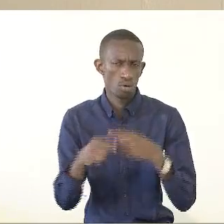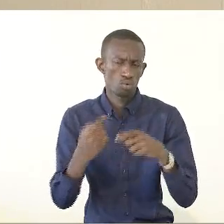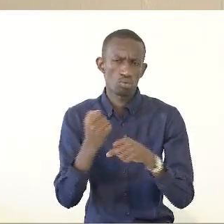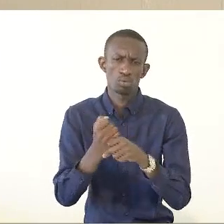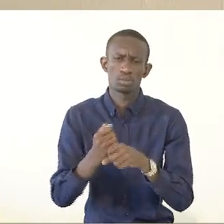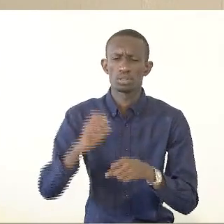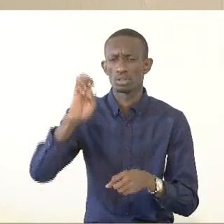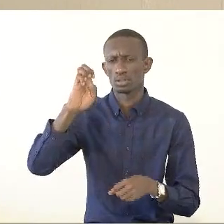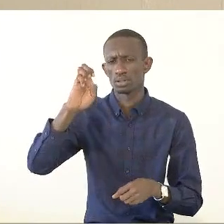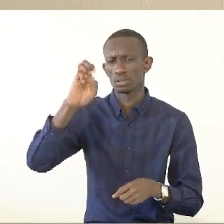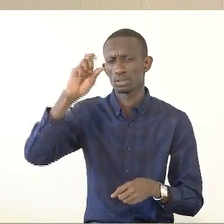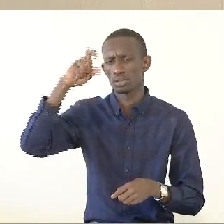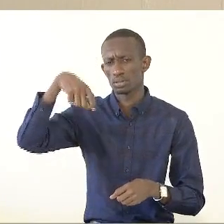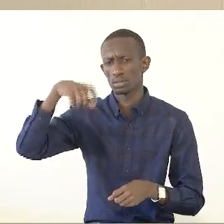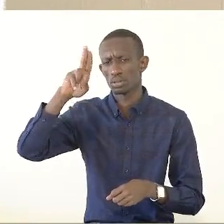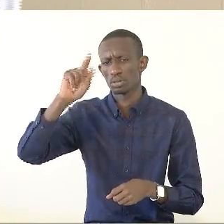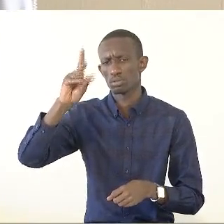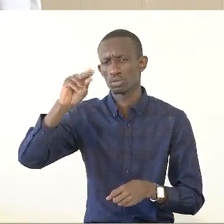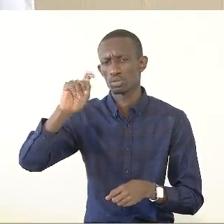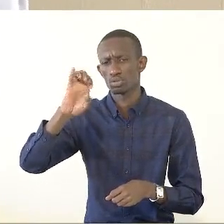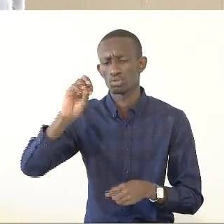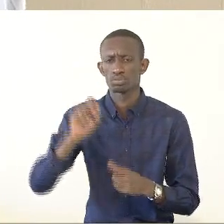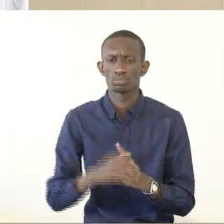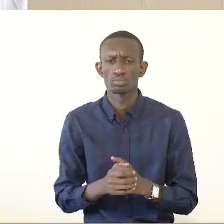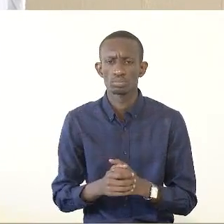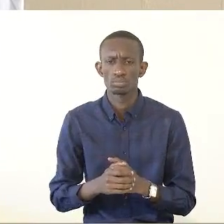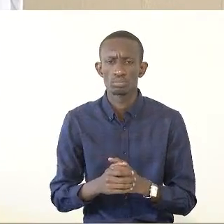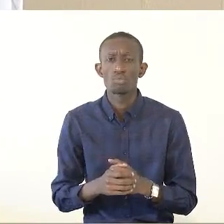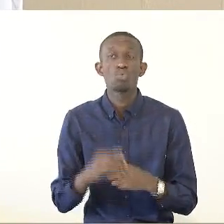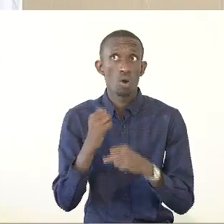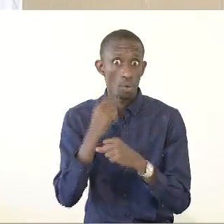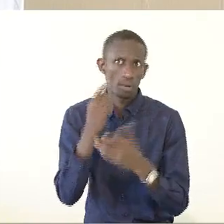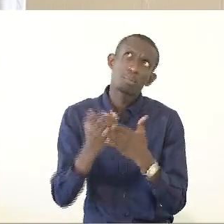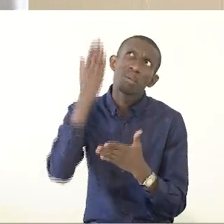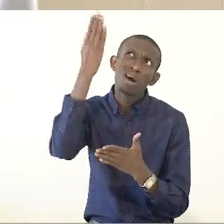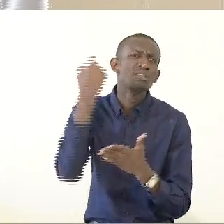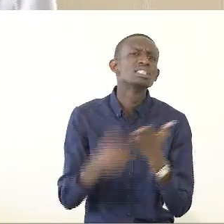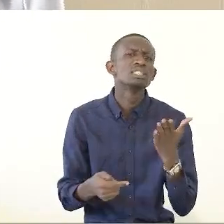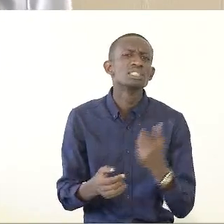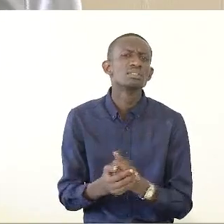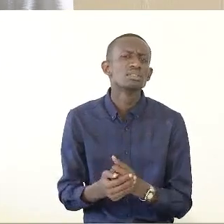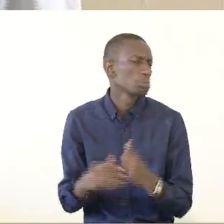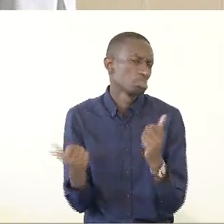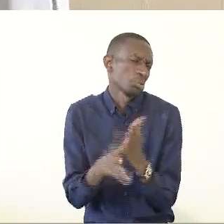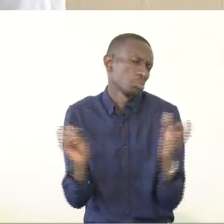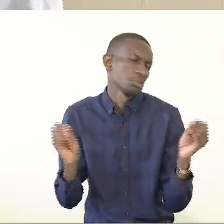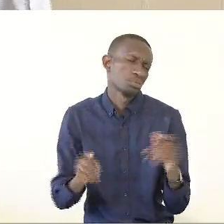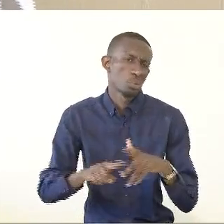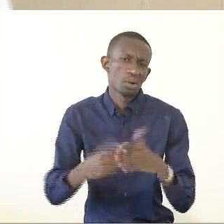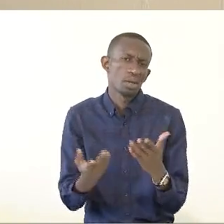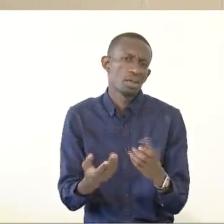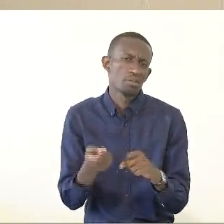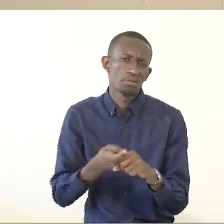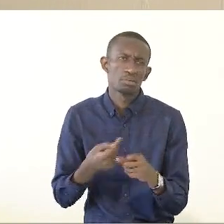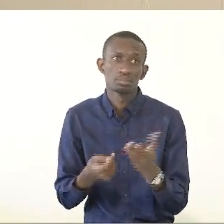your equation here. You need to go back and see what you have. And there is no problem. You can start from this